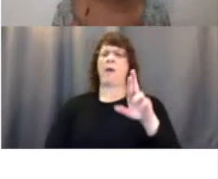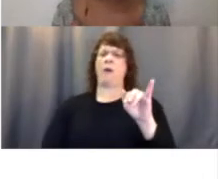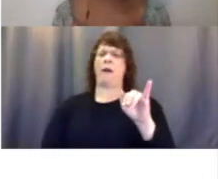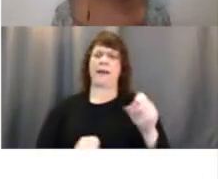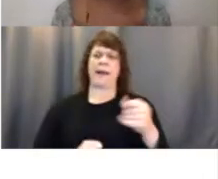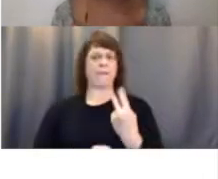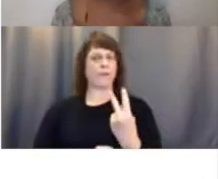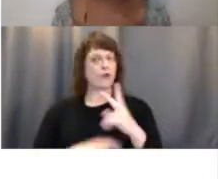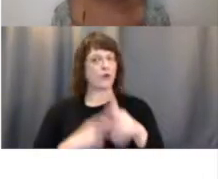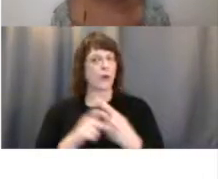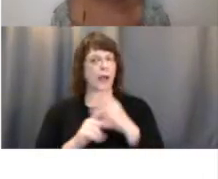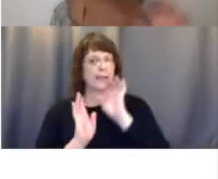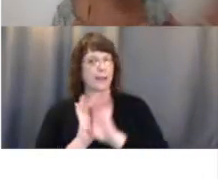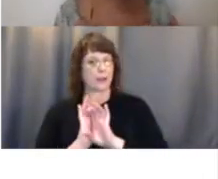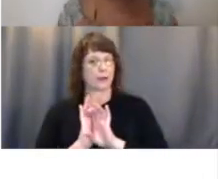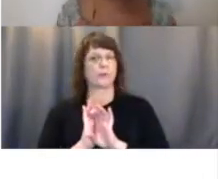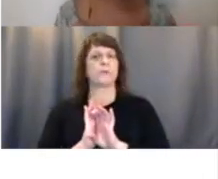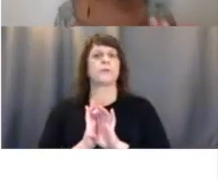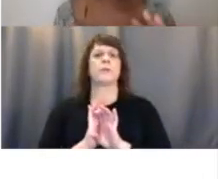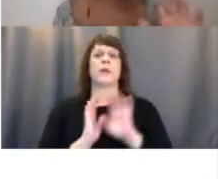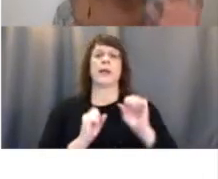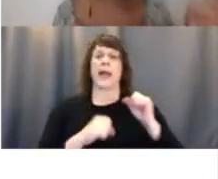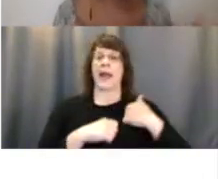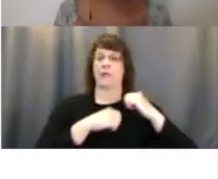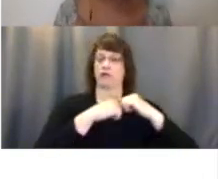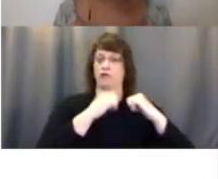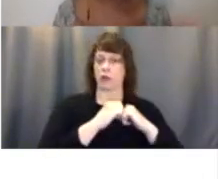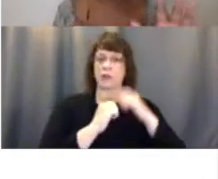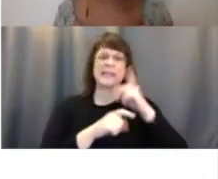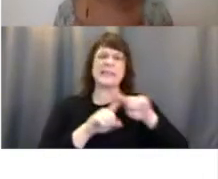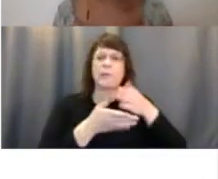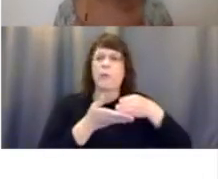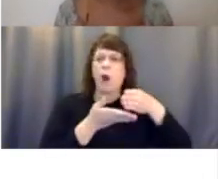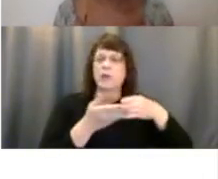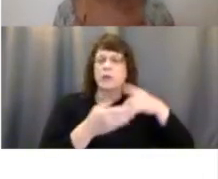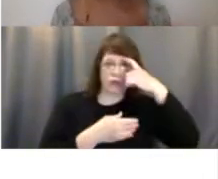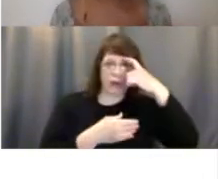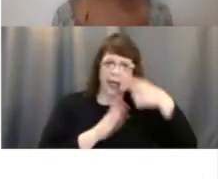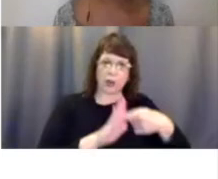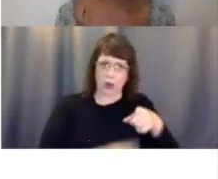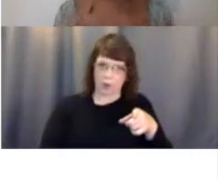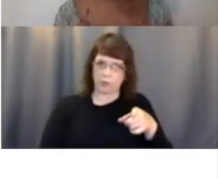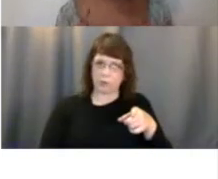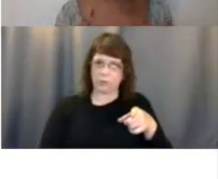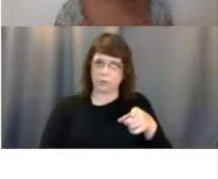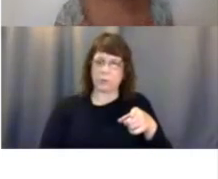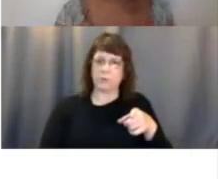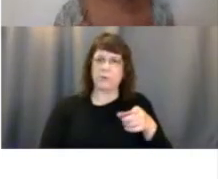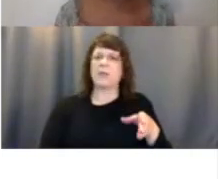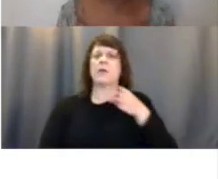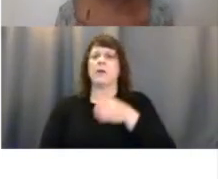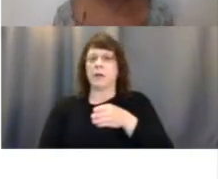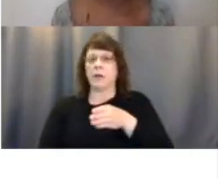of images. So we can have a structural image looking at the different parts of the brain that I show here. But we can also look